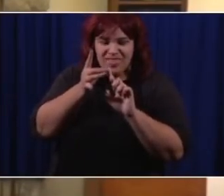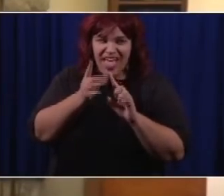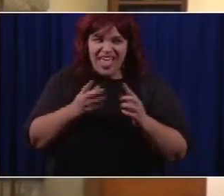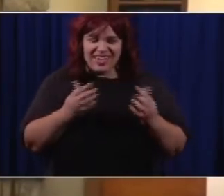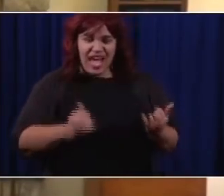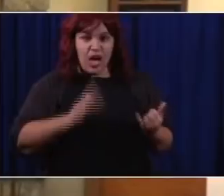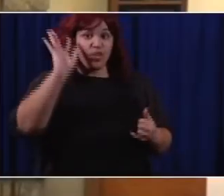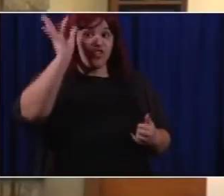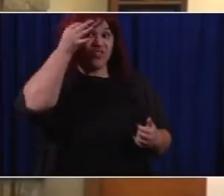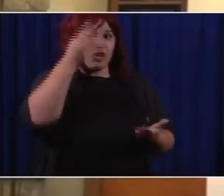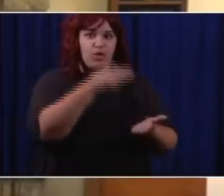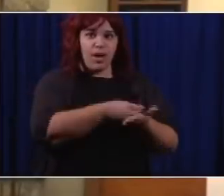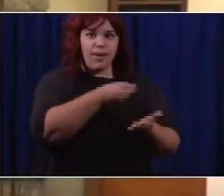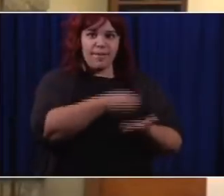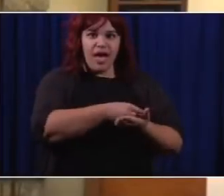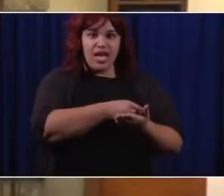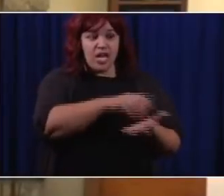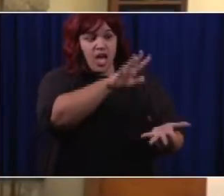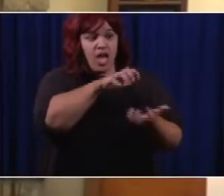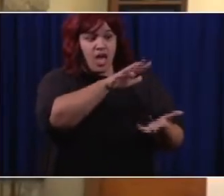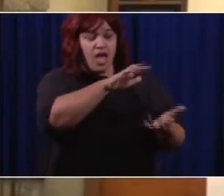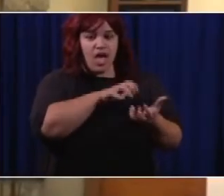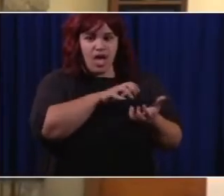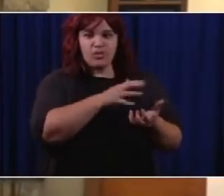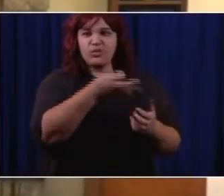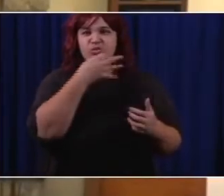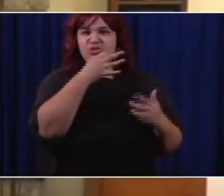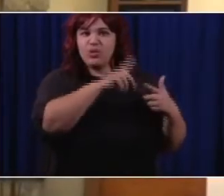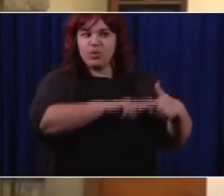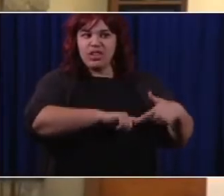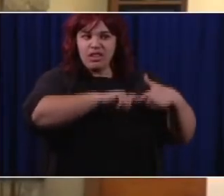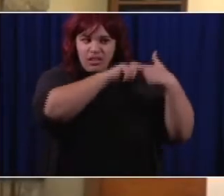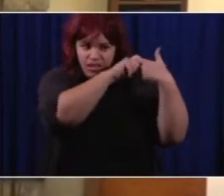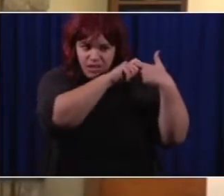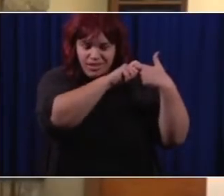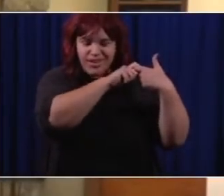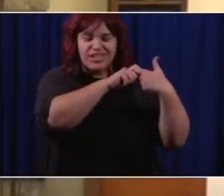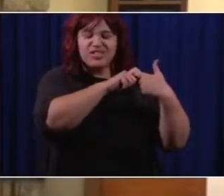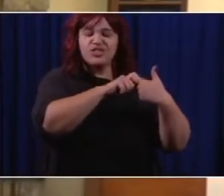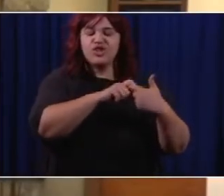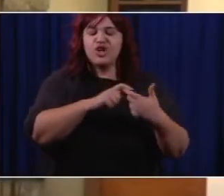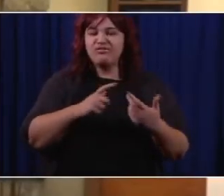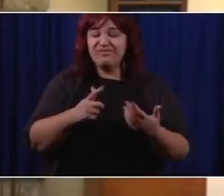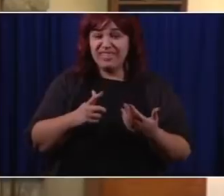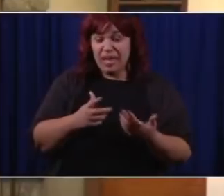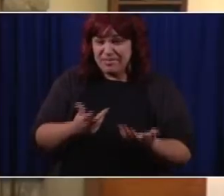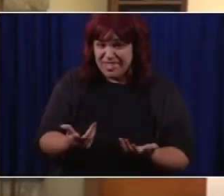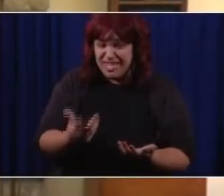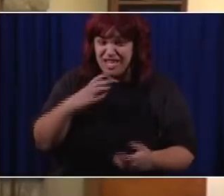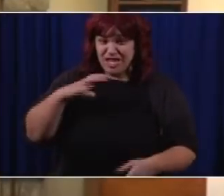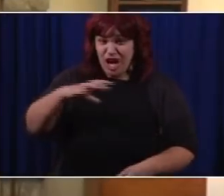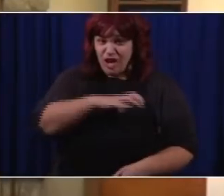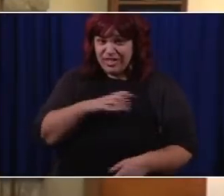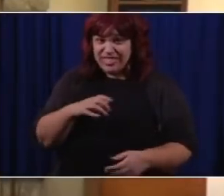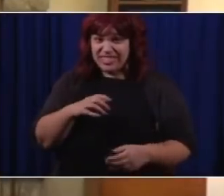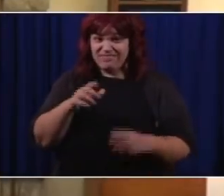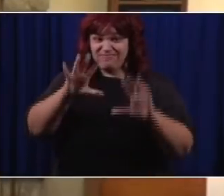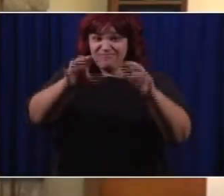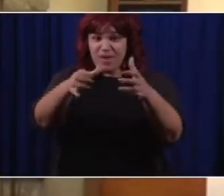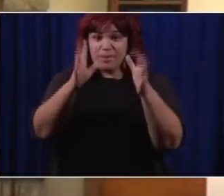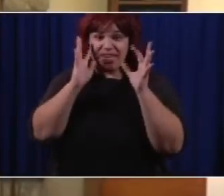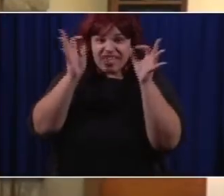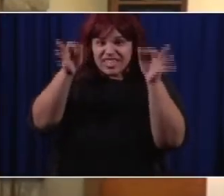weeks. How important is it that Congress appropriates more money, considering costs are probably going to go